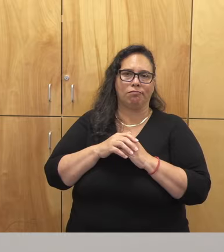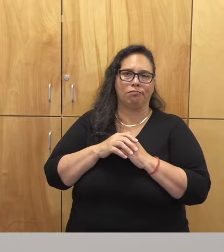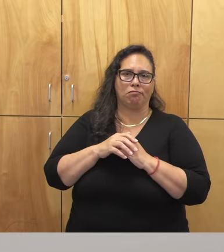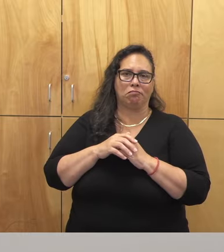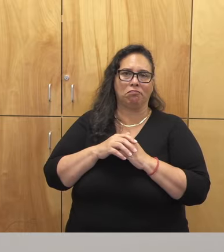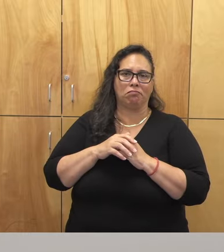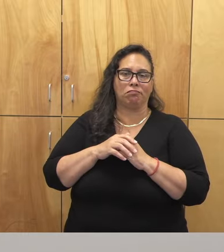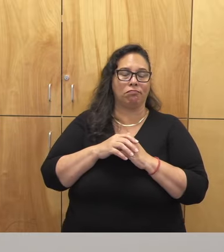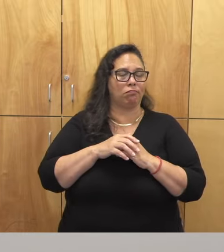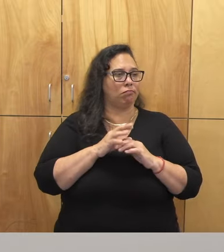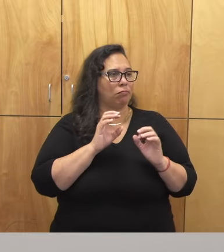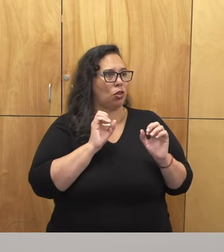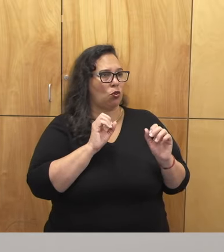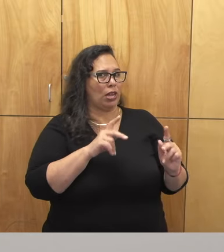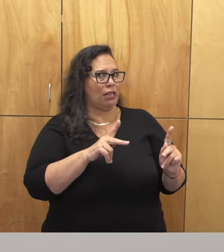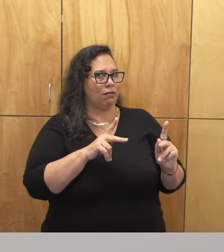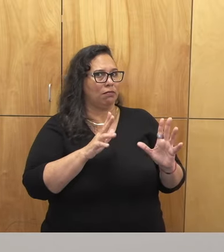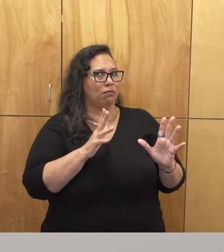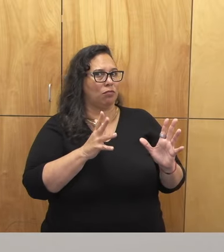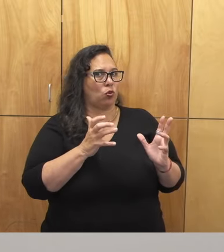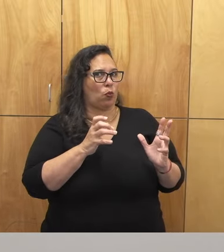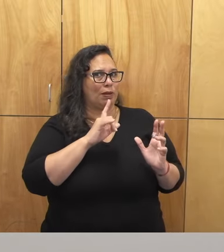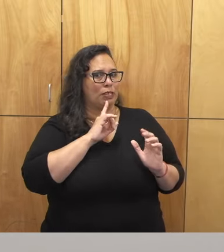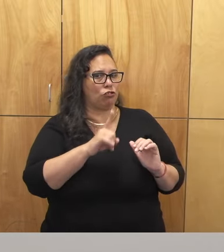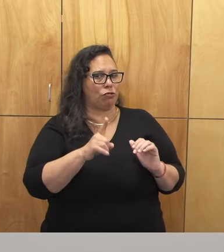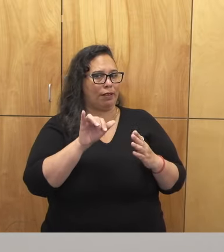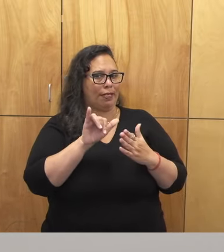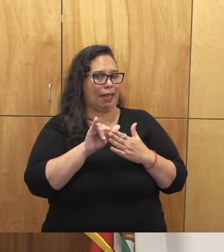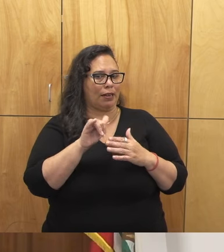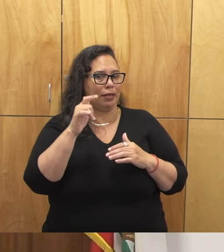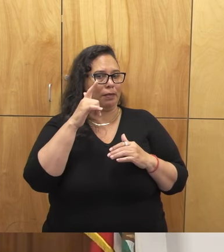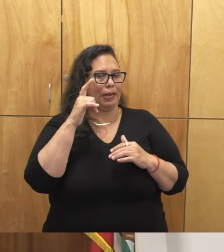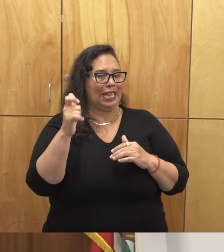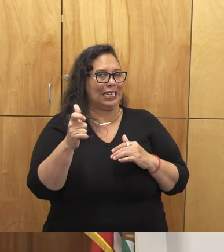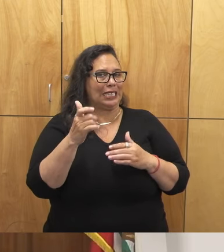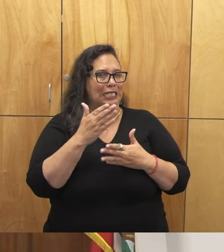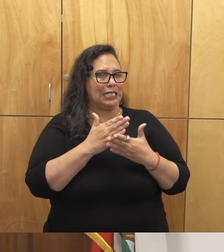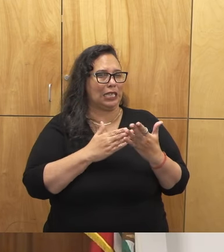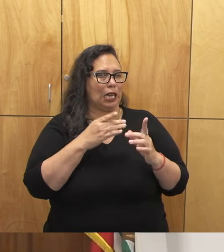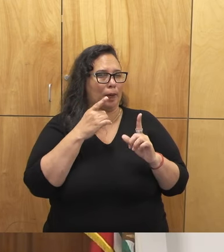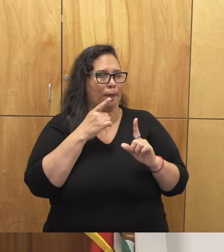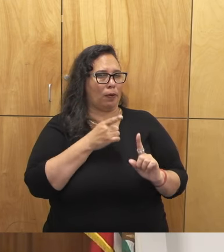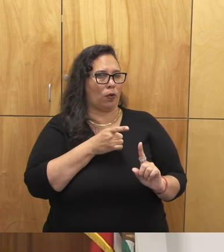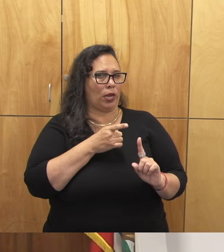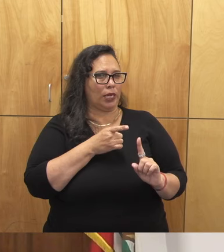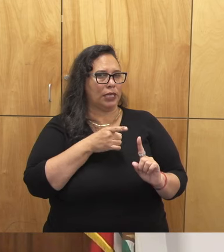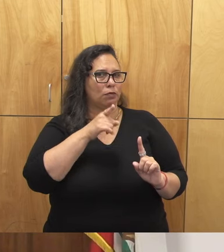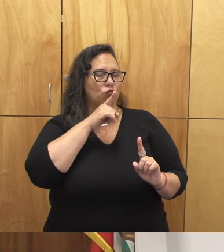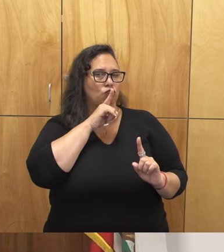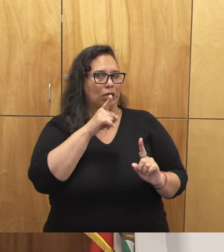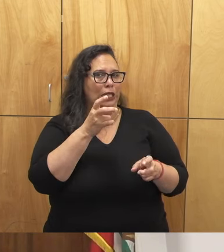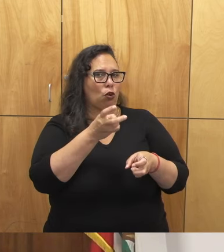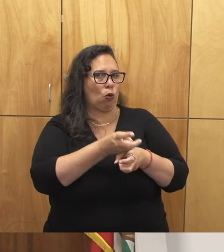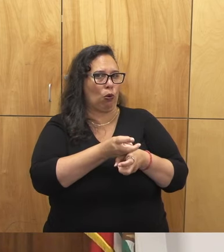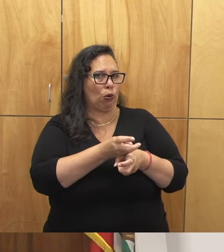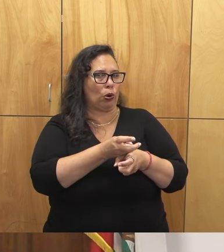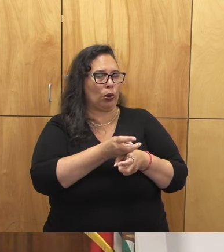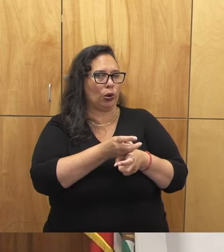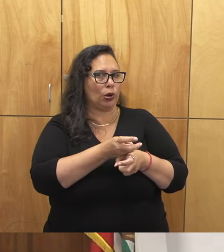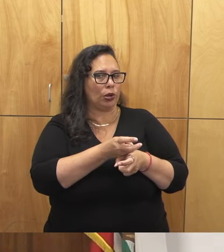out. Okay, so I wanted to make sure of that because yeah. I think at some points, and it's been really hard, right? One,